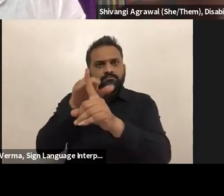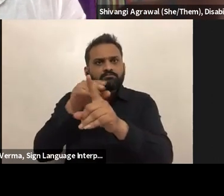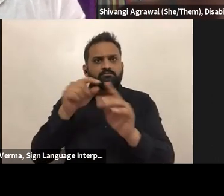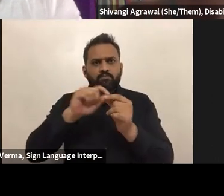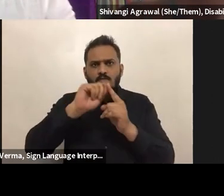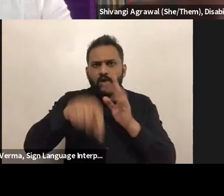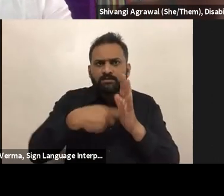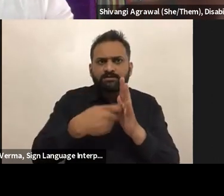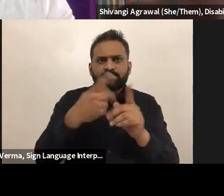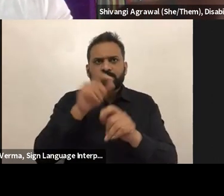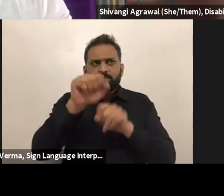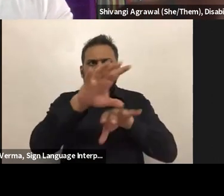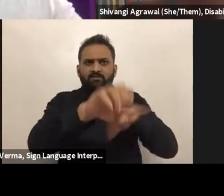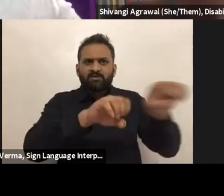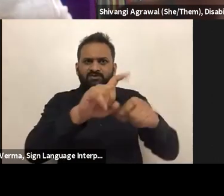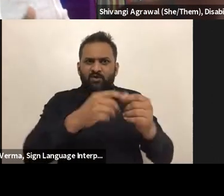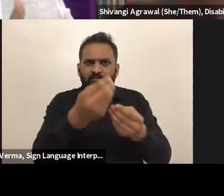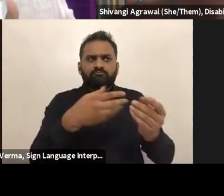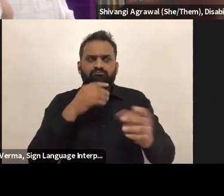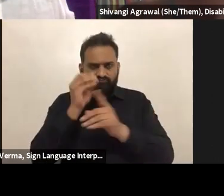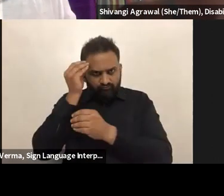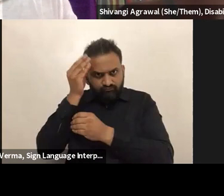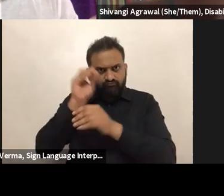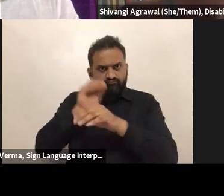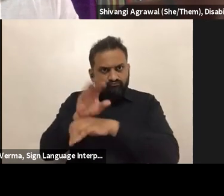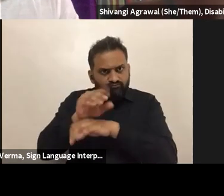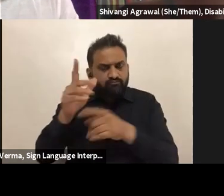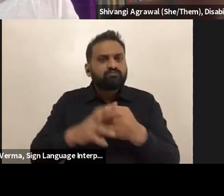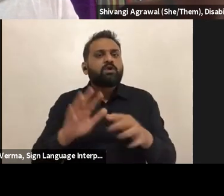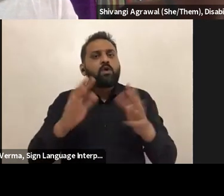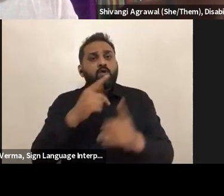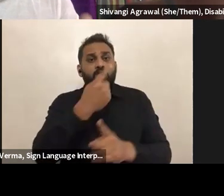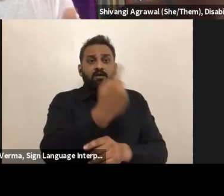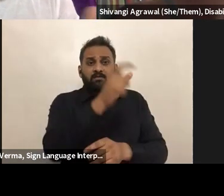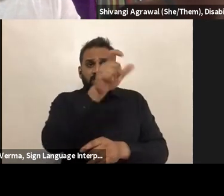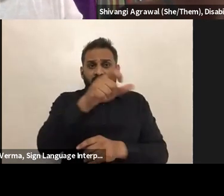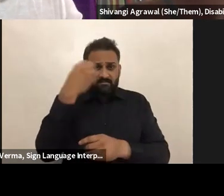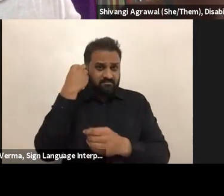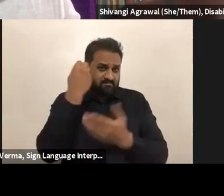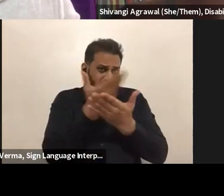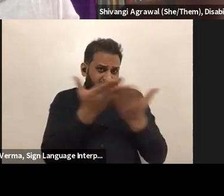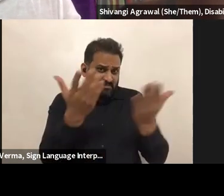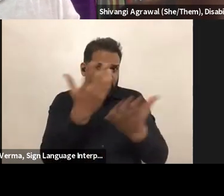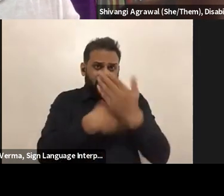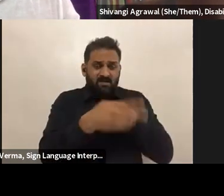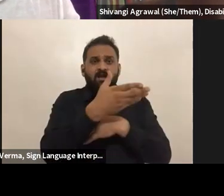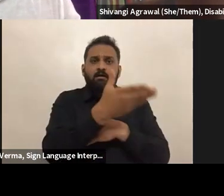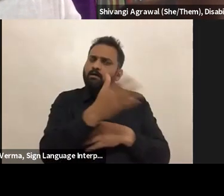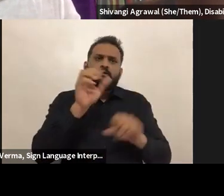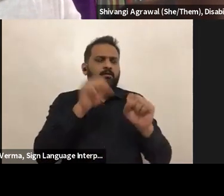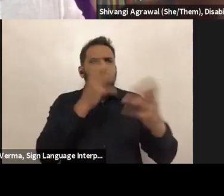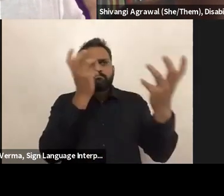hiring practices. Uh, Individuals into capacity building and getting those right fit into the